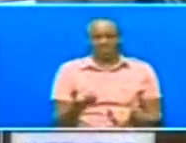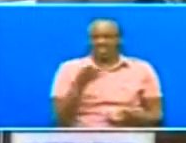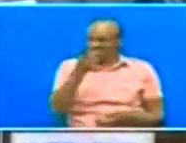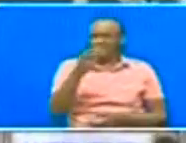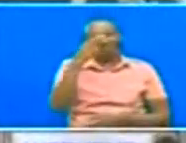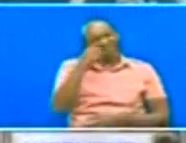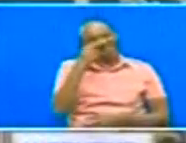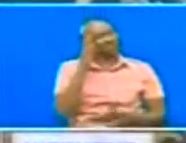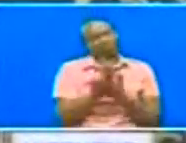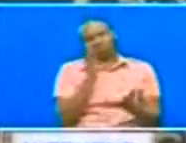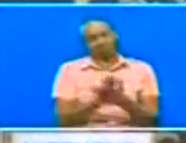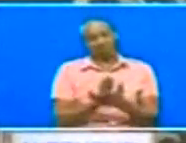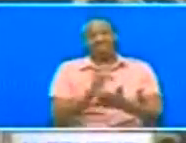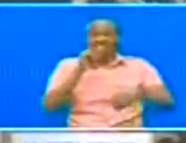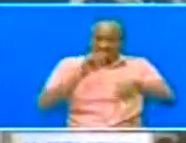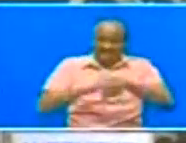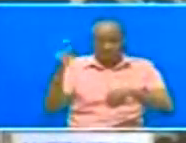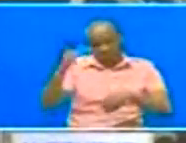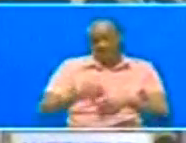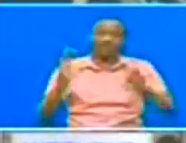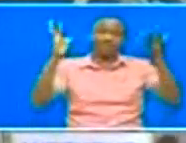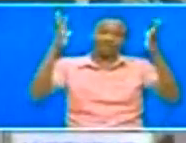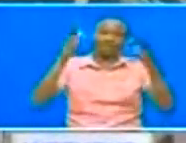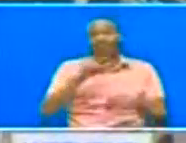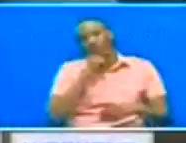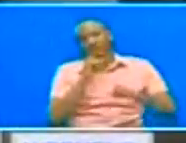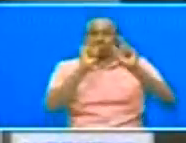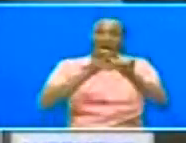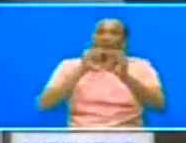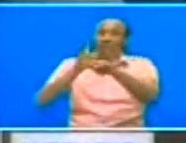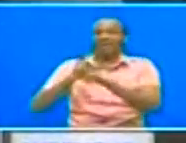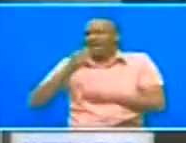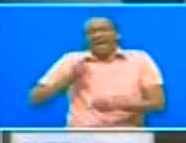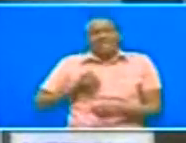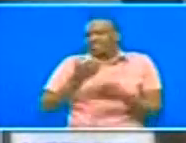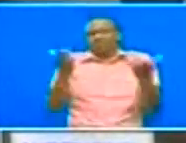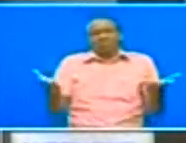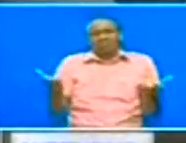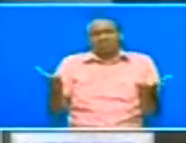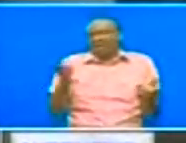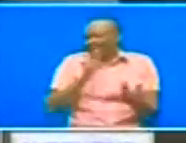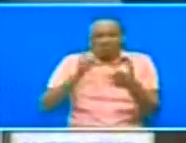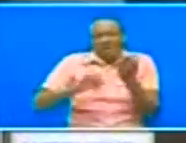funny when we come to celebrate about boys. What about girls standing by?